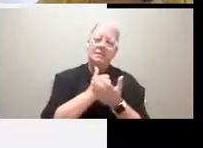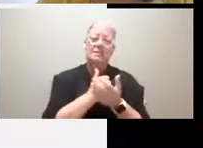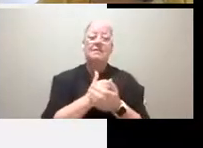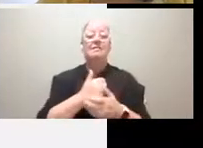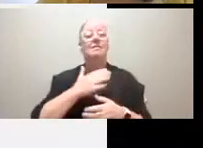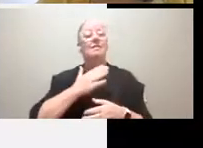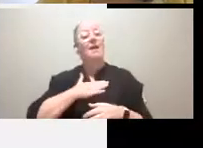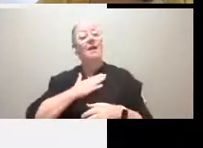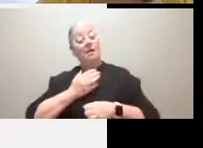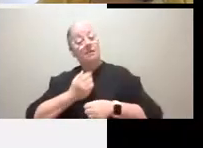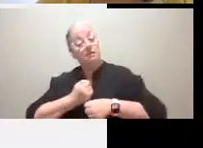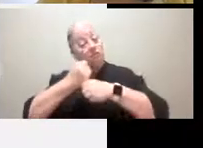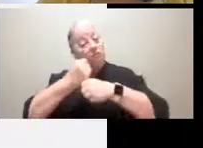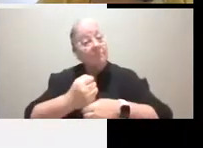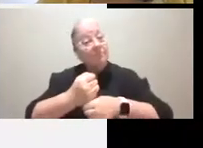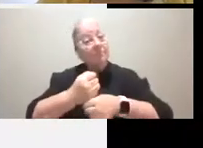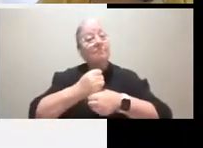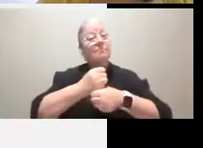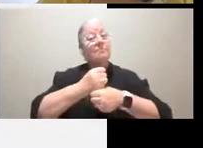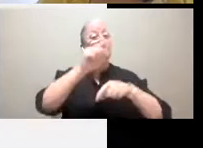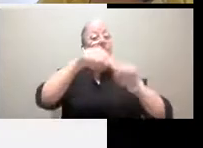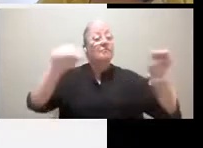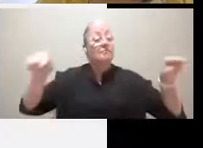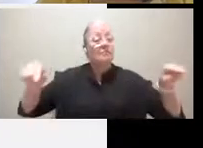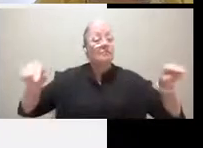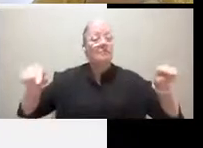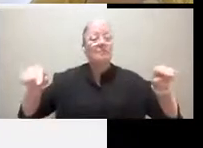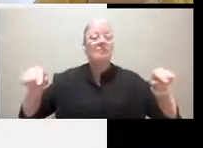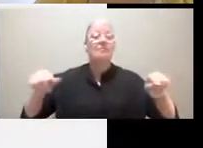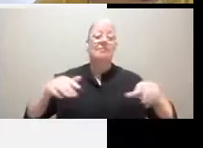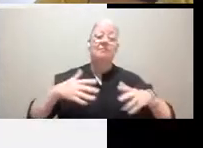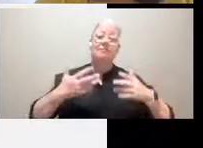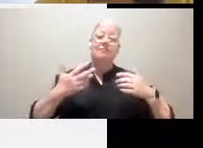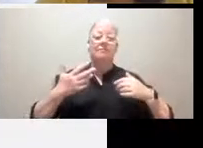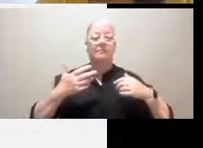representatives can